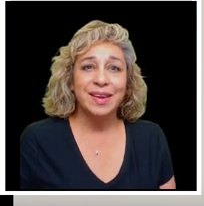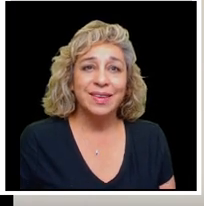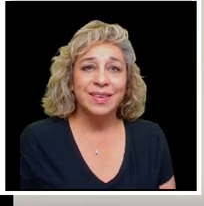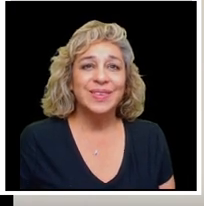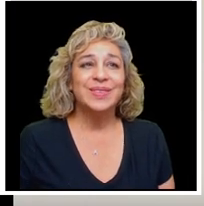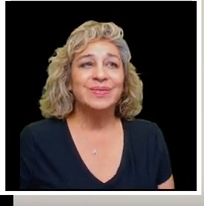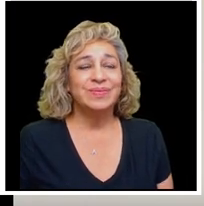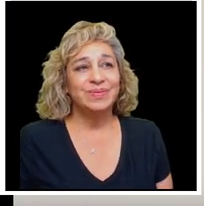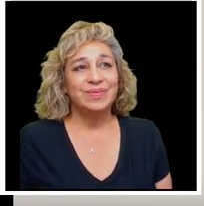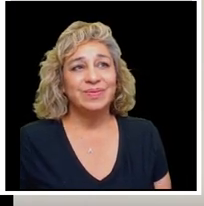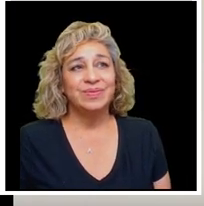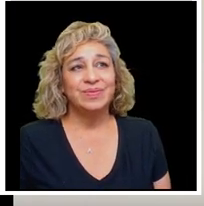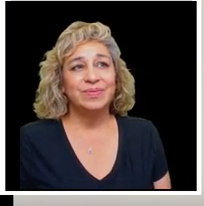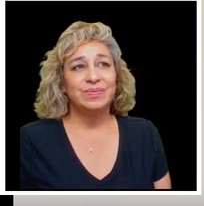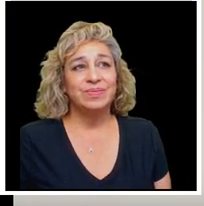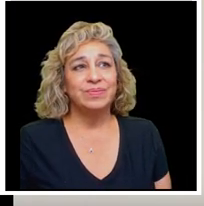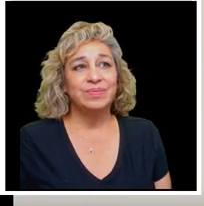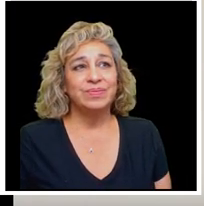and